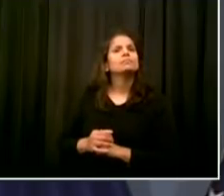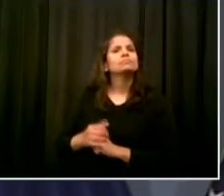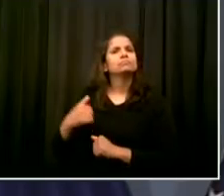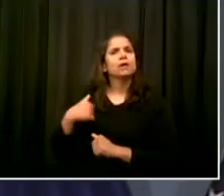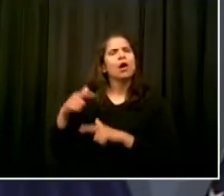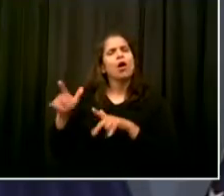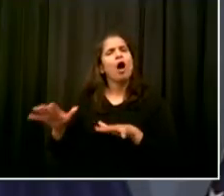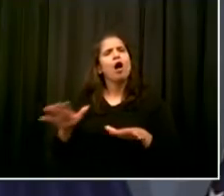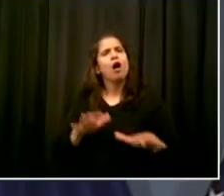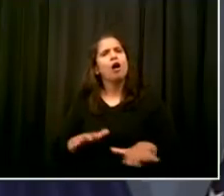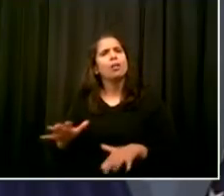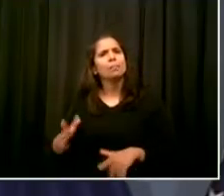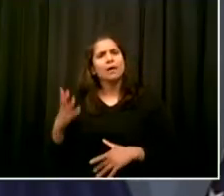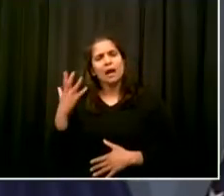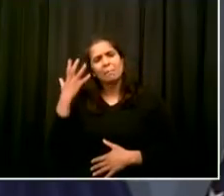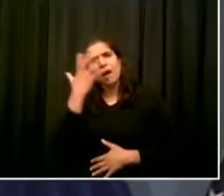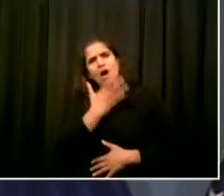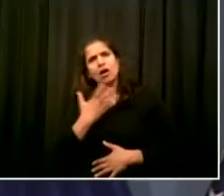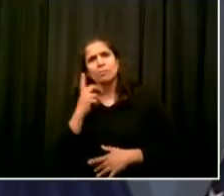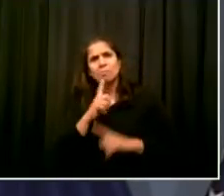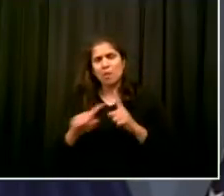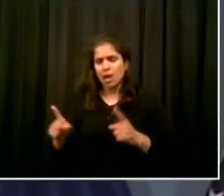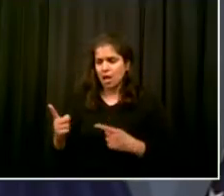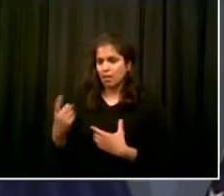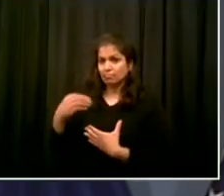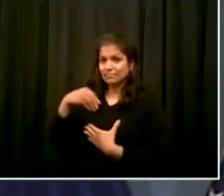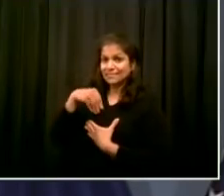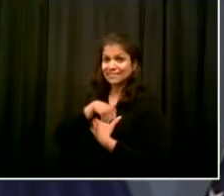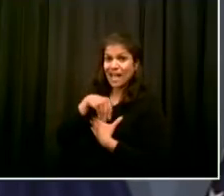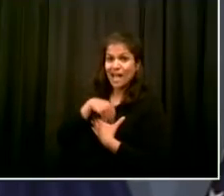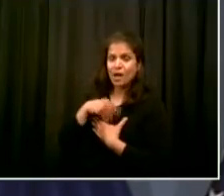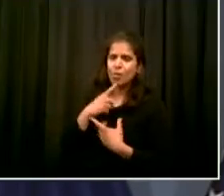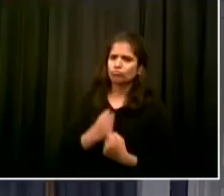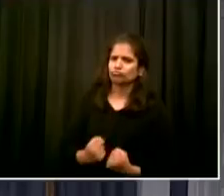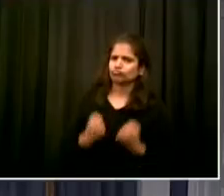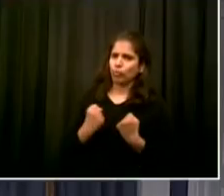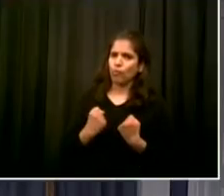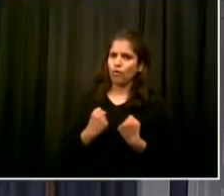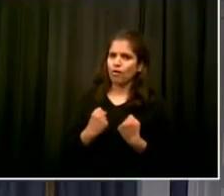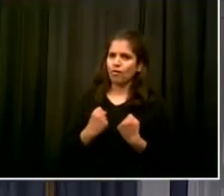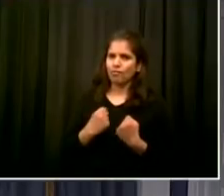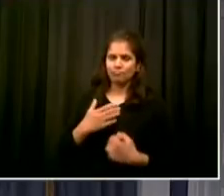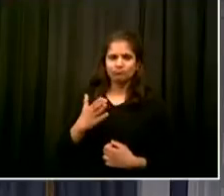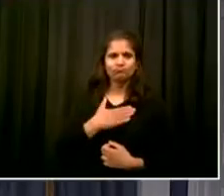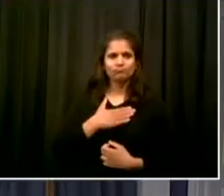right. Co-chair of the Black, Latino, Asian Caucus, Council Member Danique Miller.